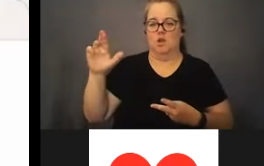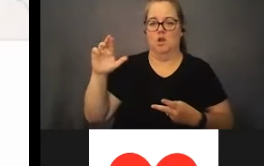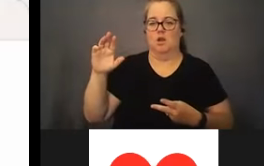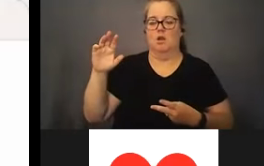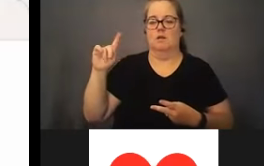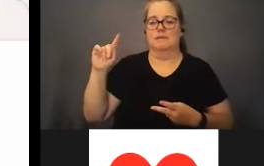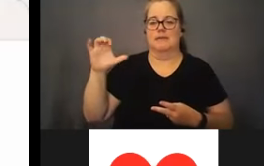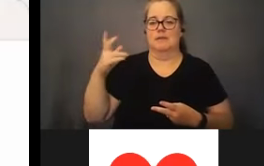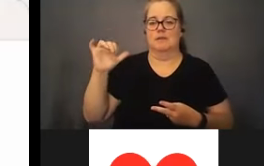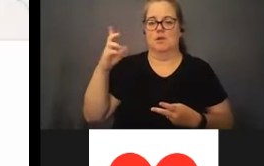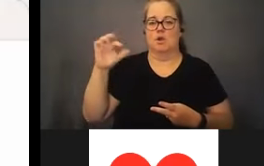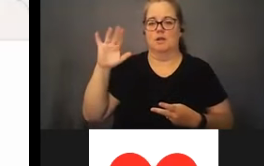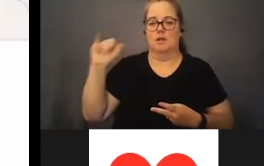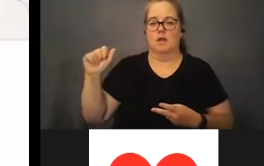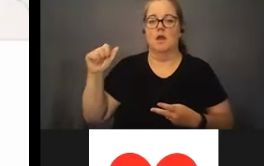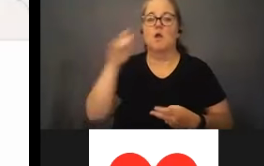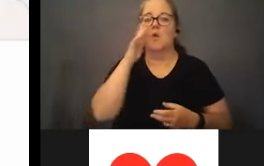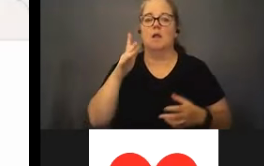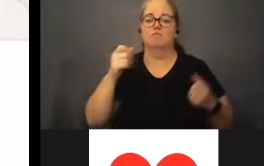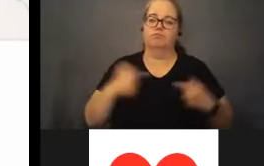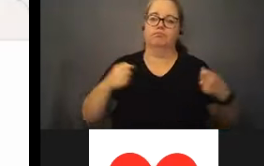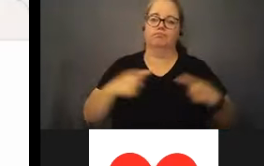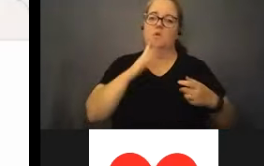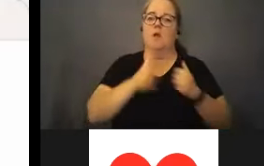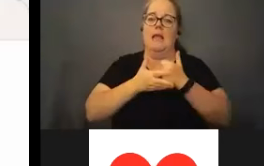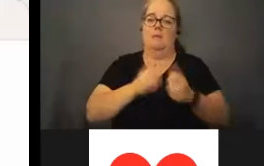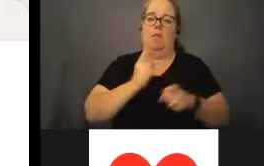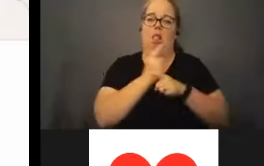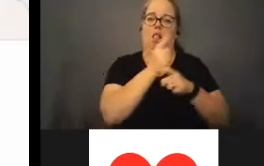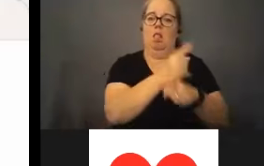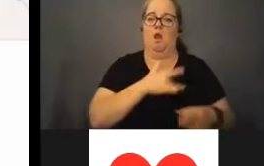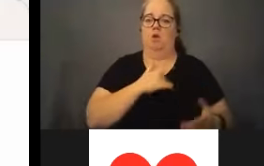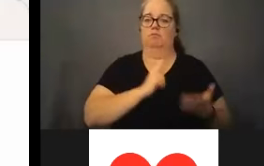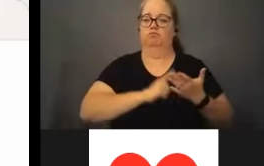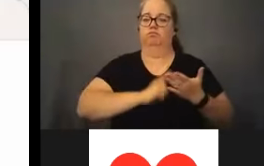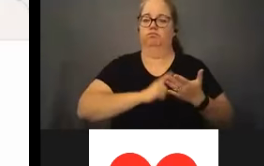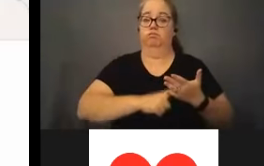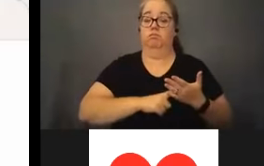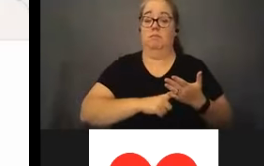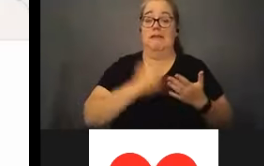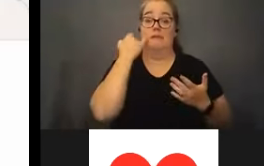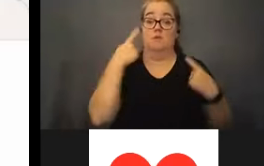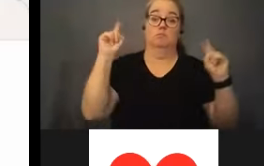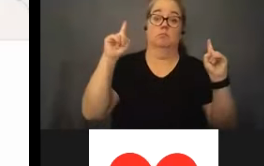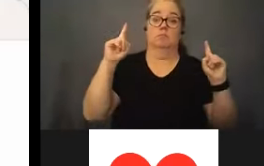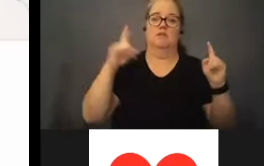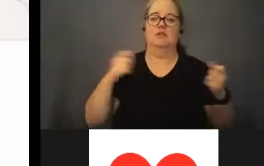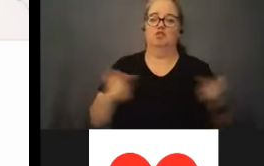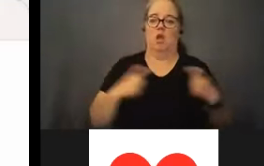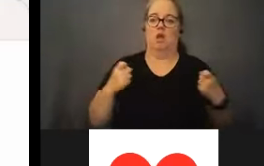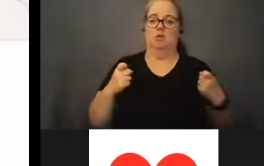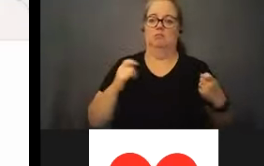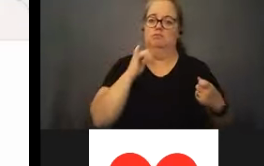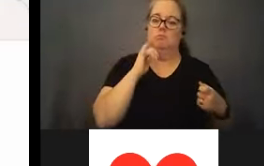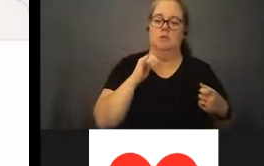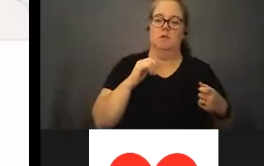defibrillation, the electrical shock delivered by an AED. When effective, the shock disrupts the abnormal electrical activity